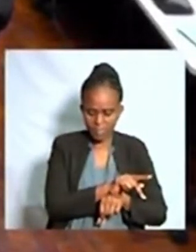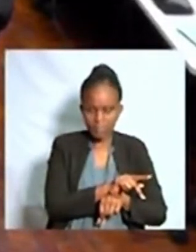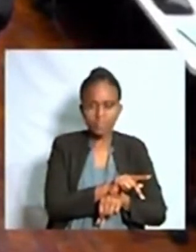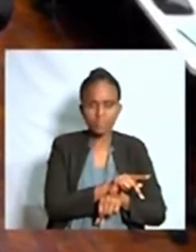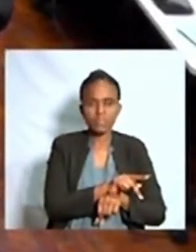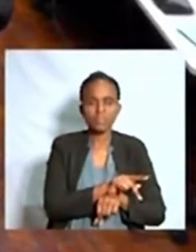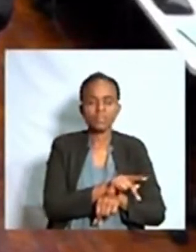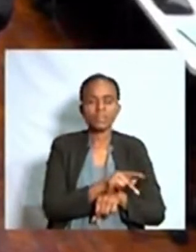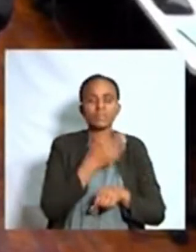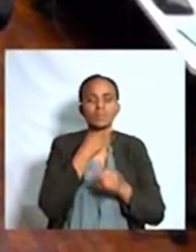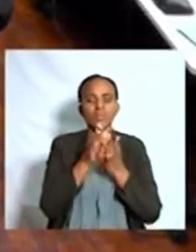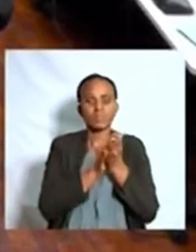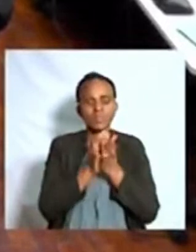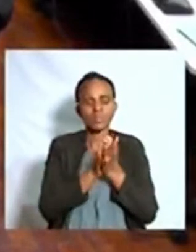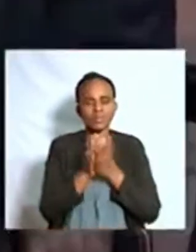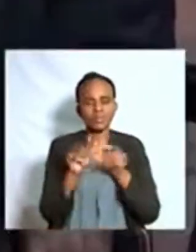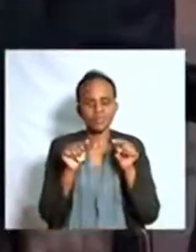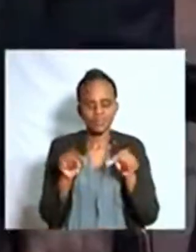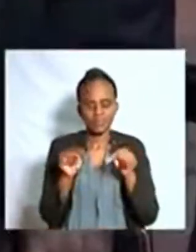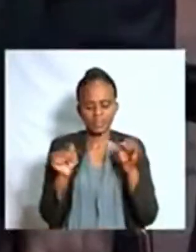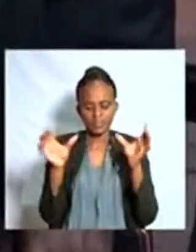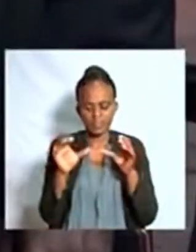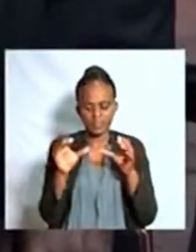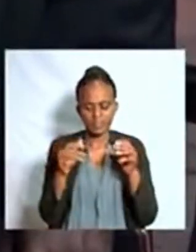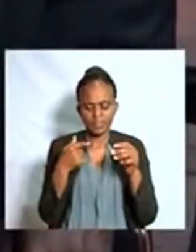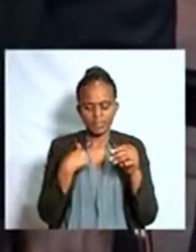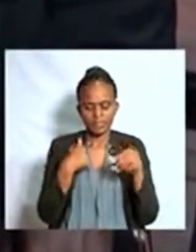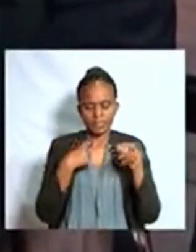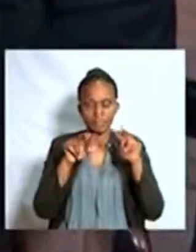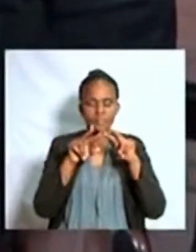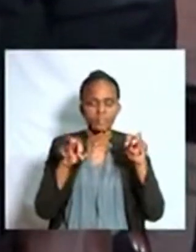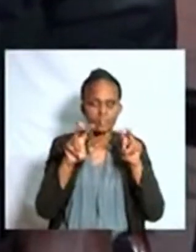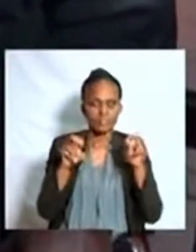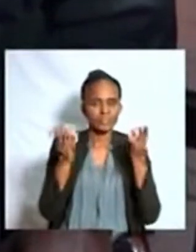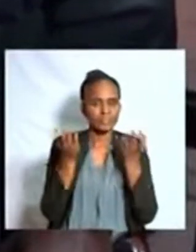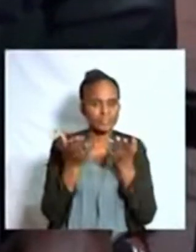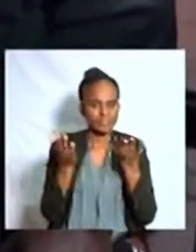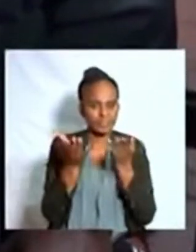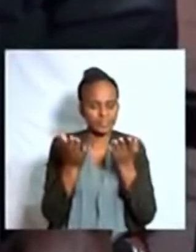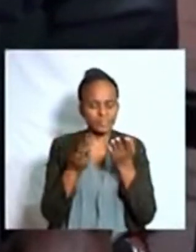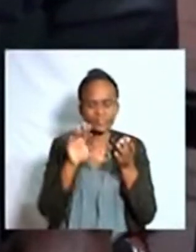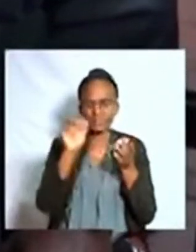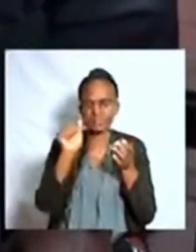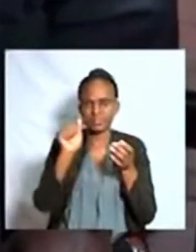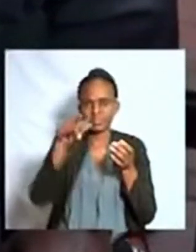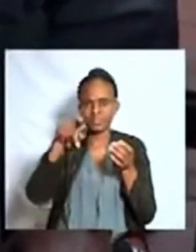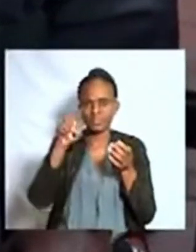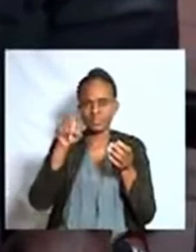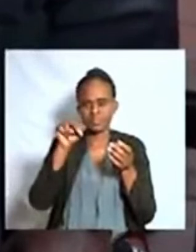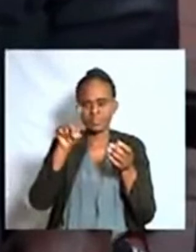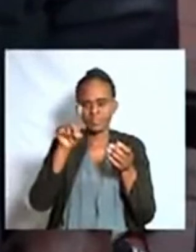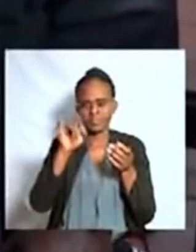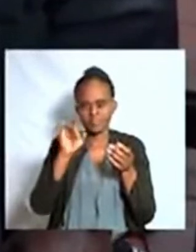For the interest of this committee, maybe I've not checked the appendix.